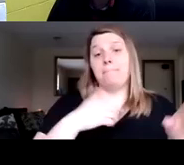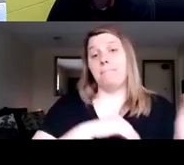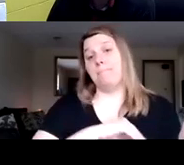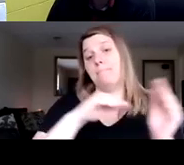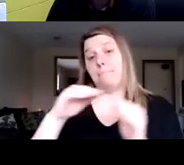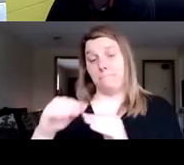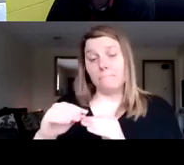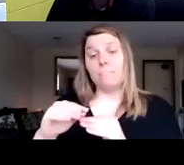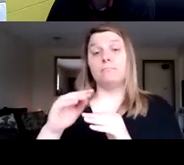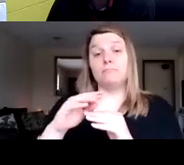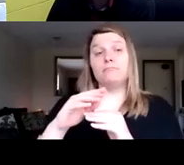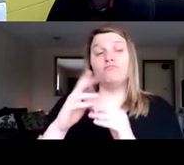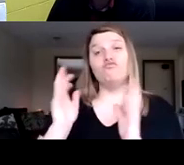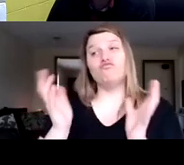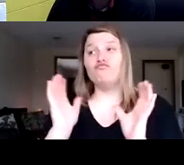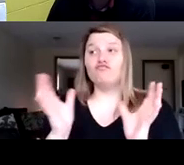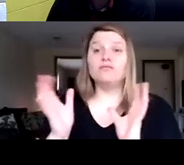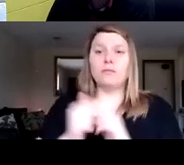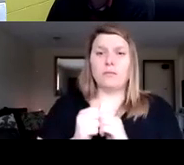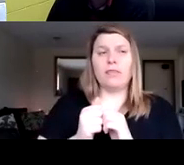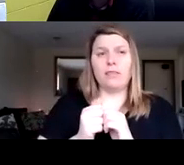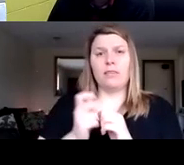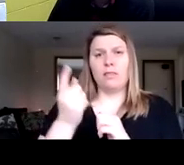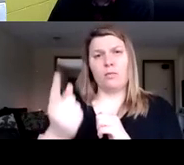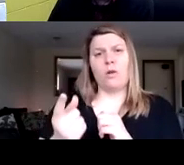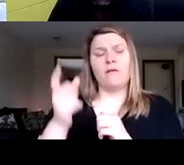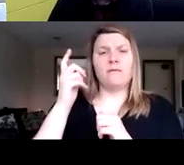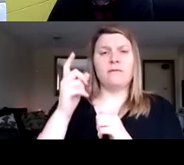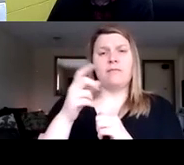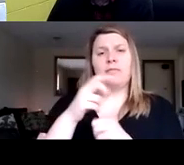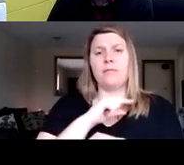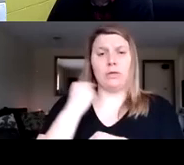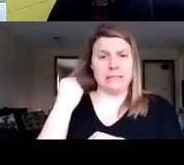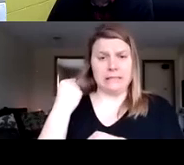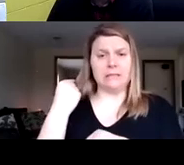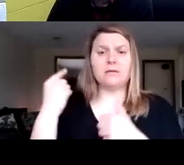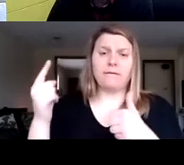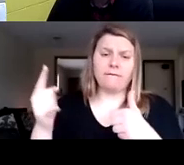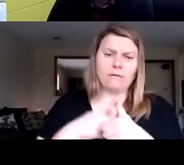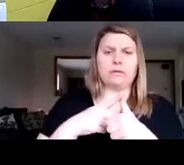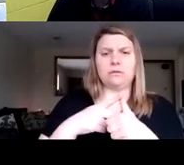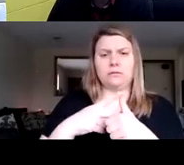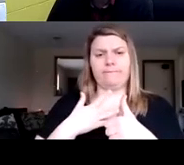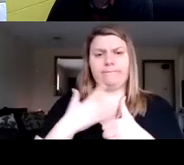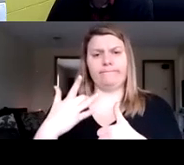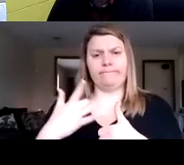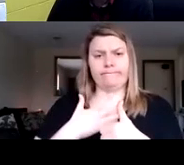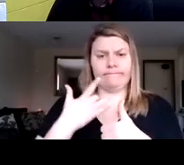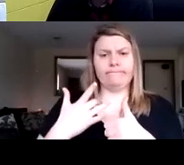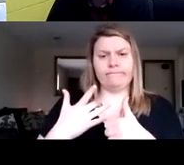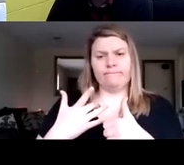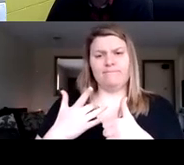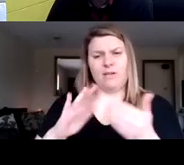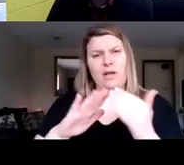some time chatting with one of the priests, and I got that first sense of